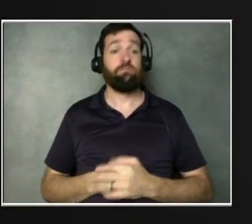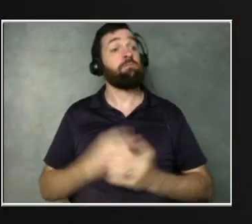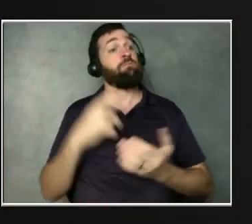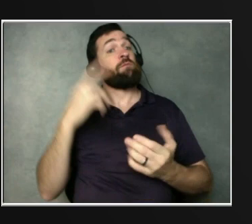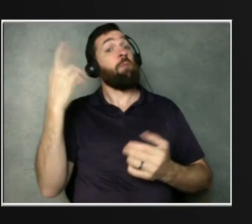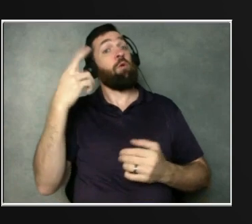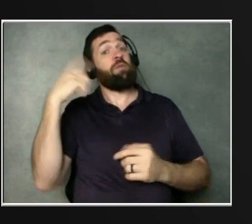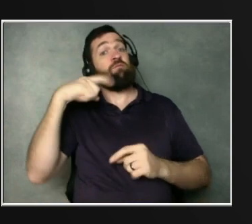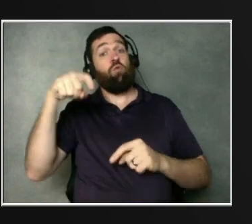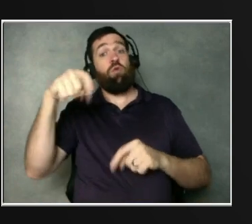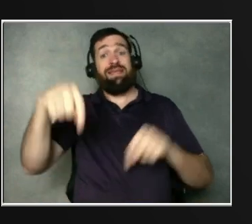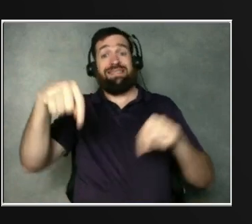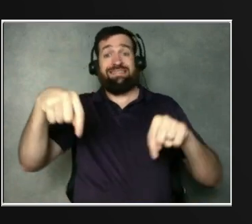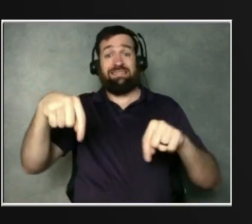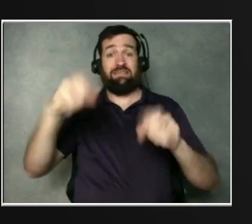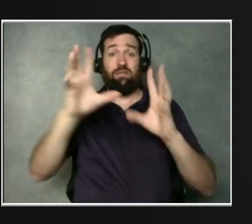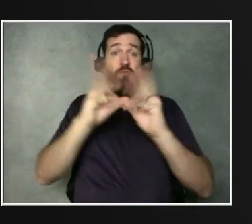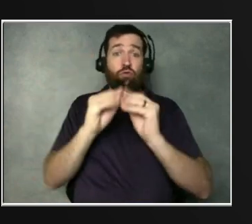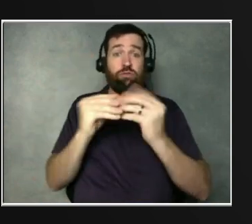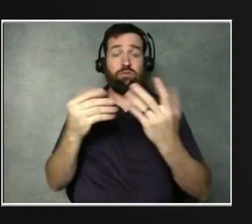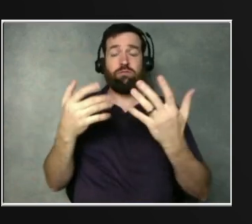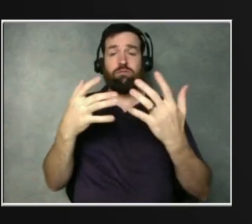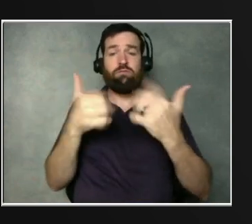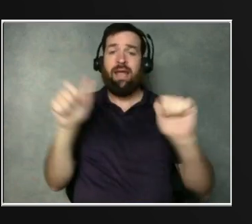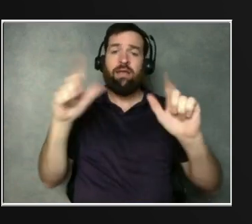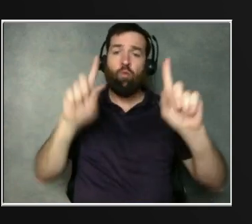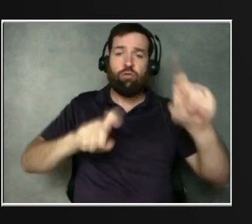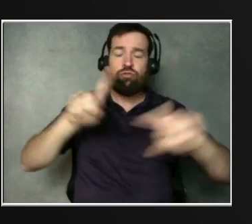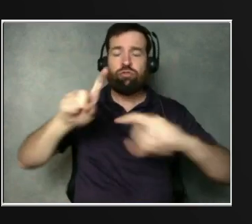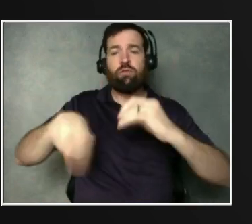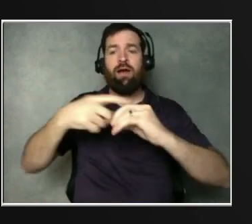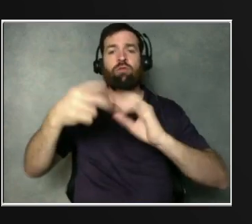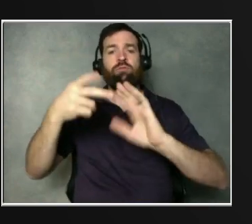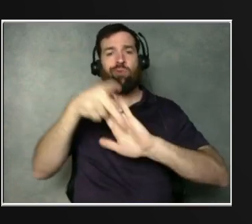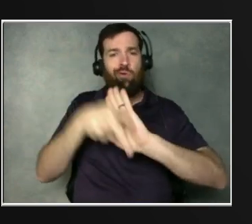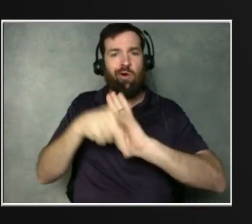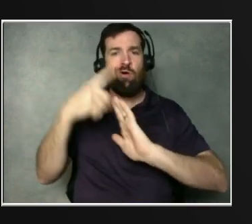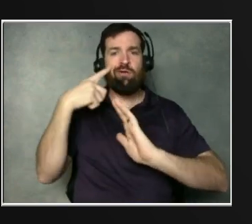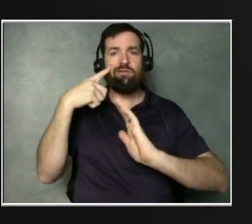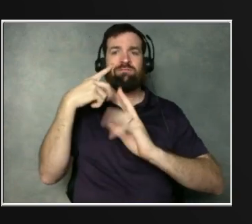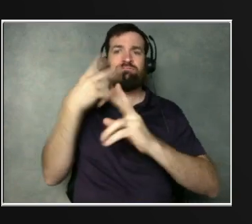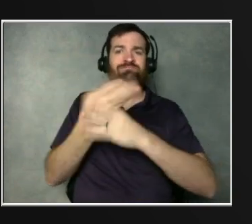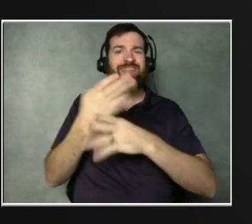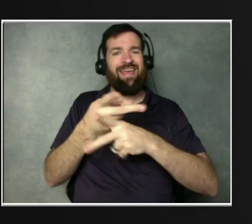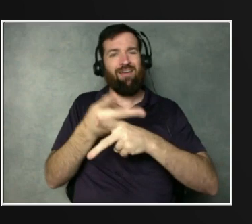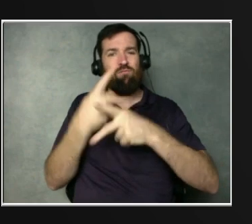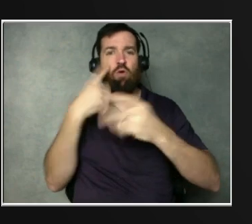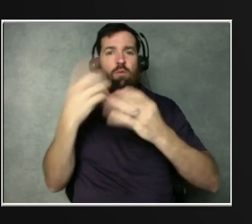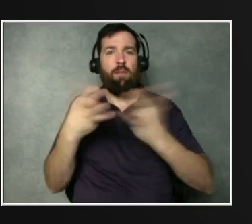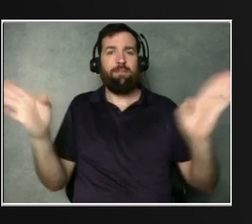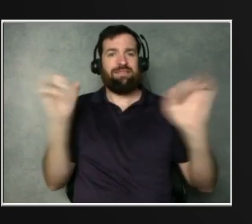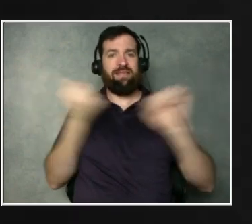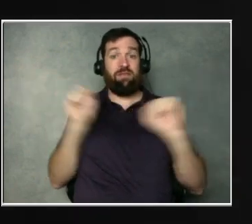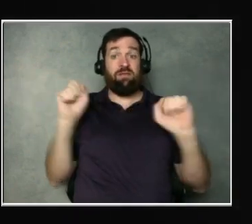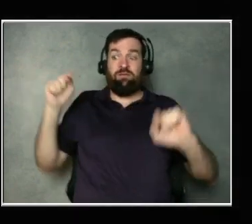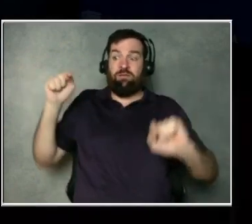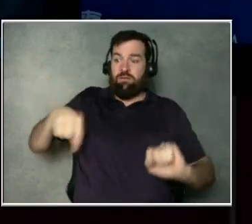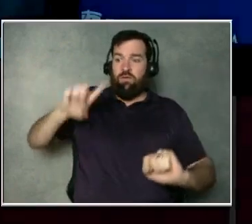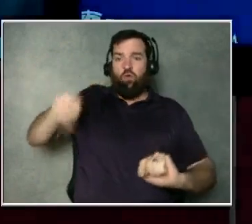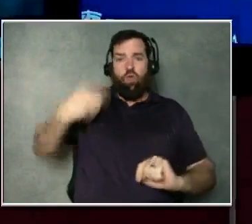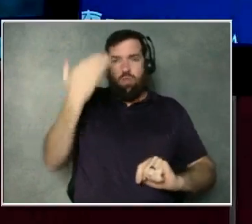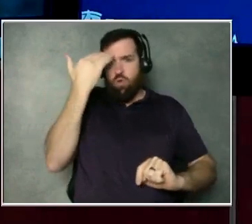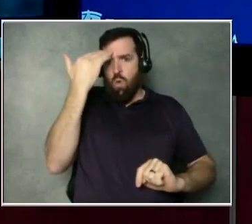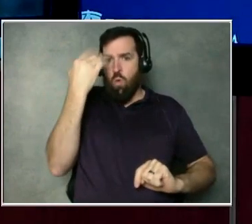today is to answer our questions about protocols for care and for public safety. What I can tell you is that I only know of one patient thus far that's